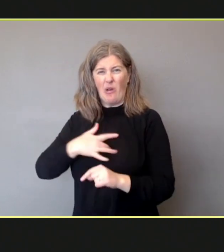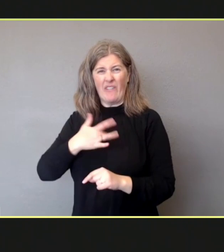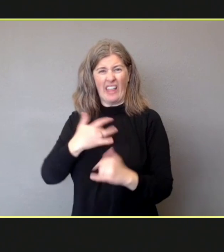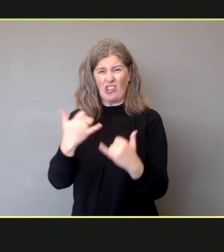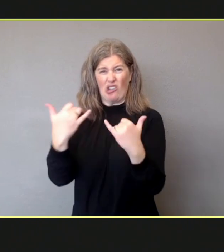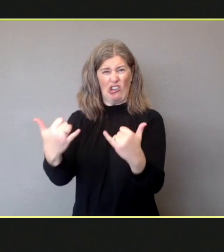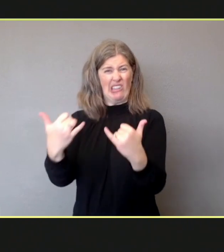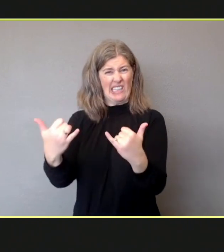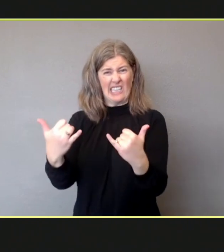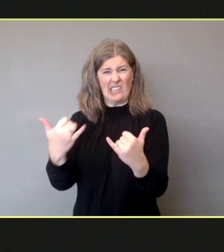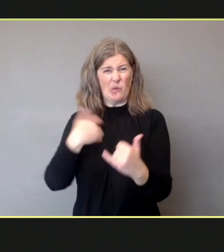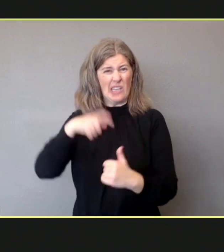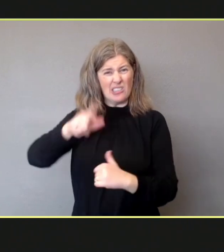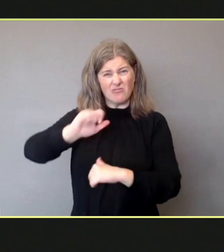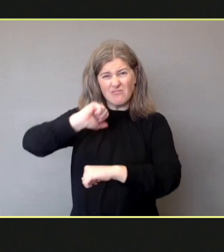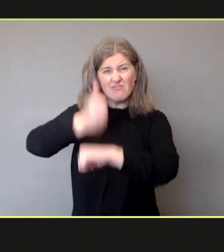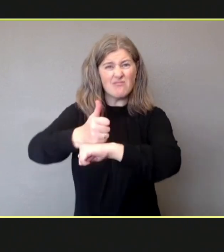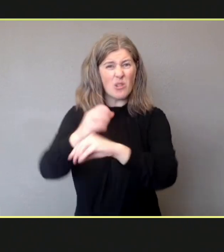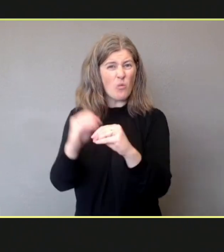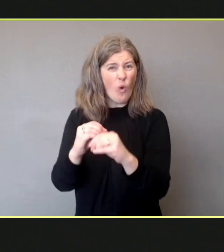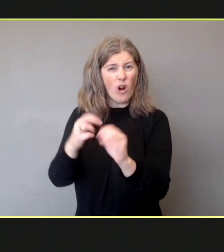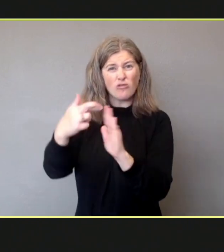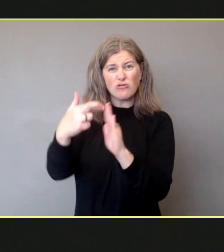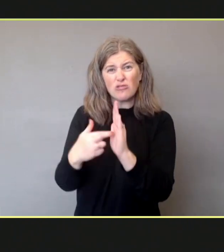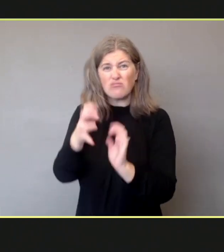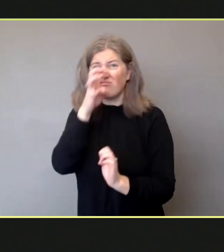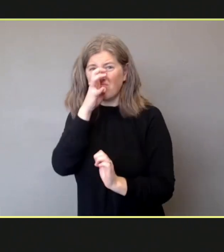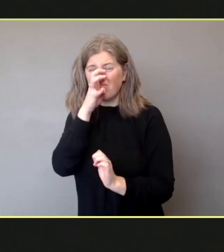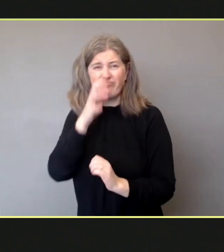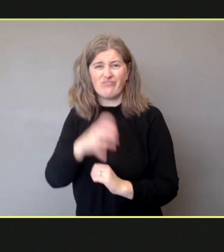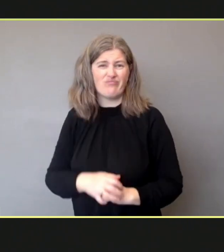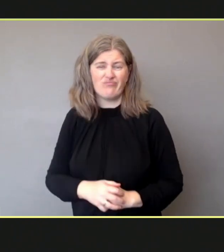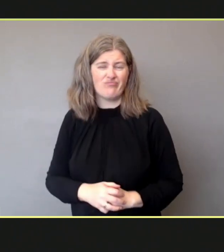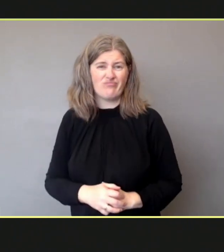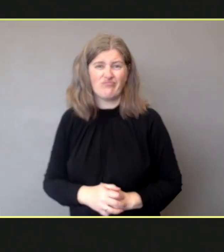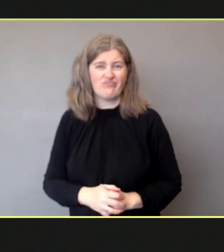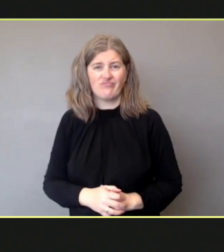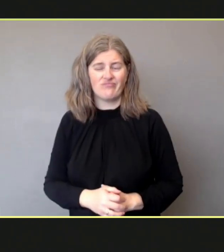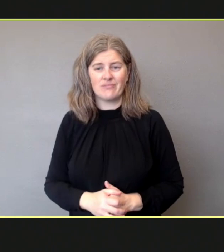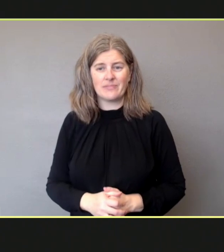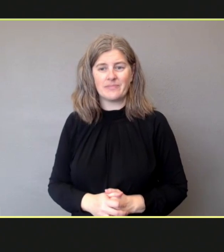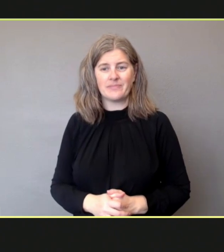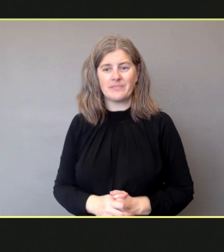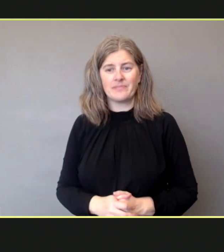time that there's a need to reinforce those.